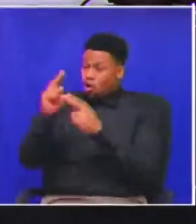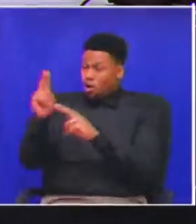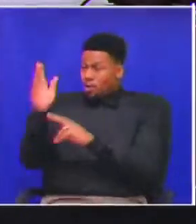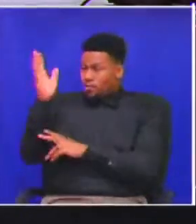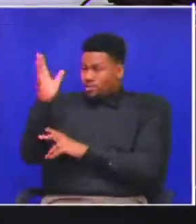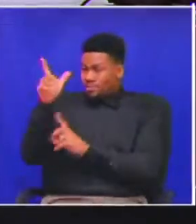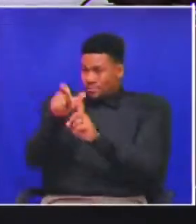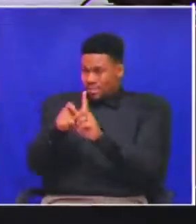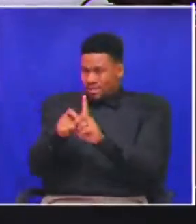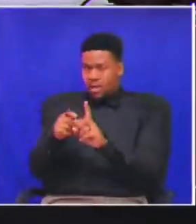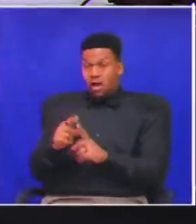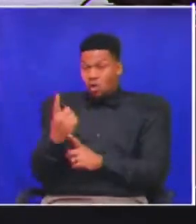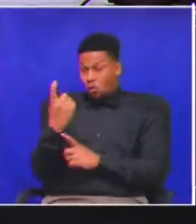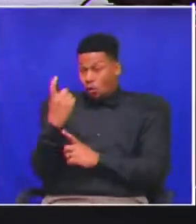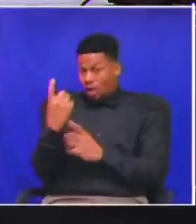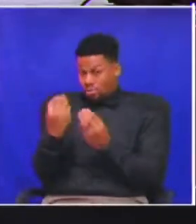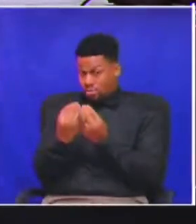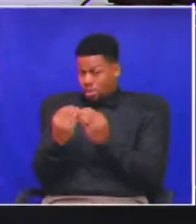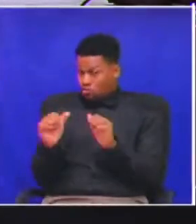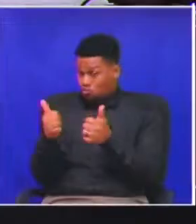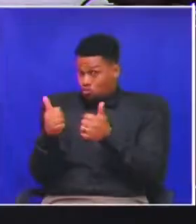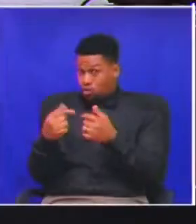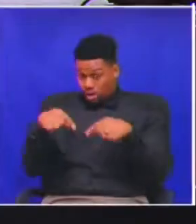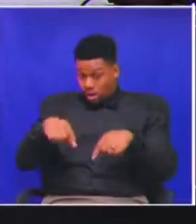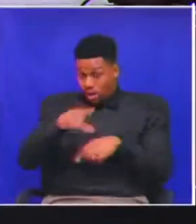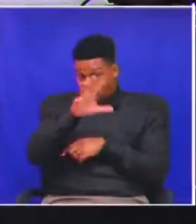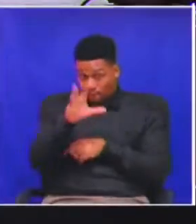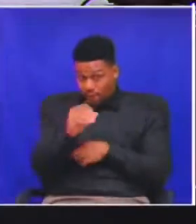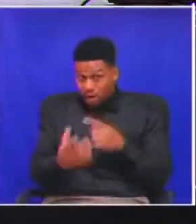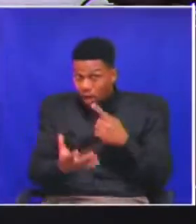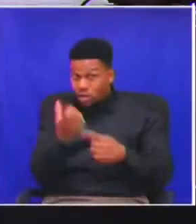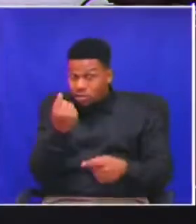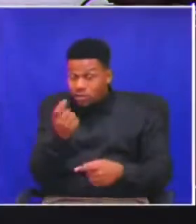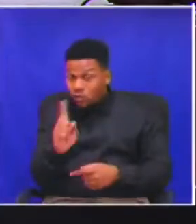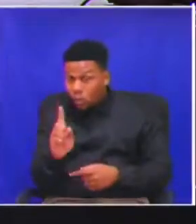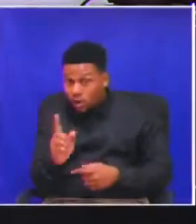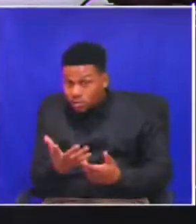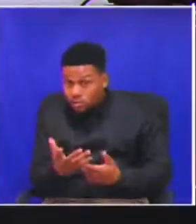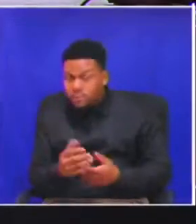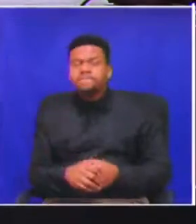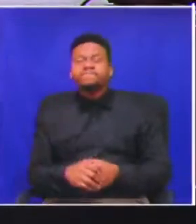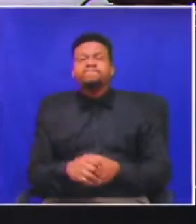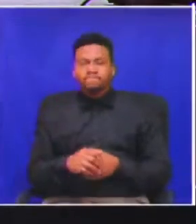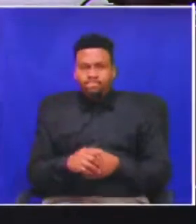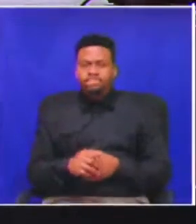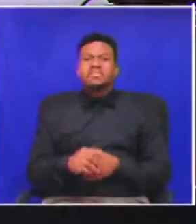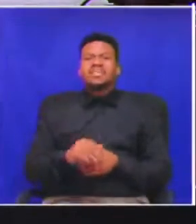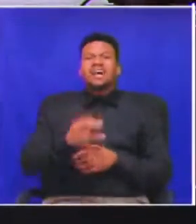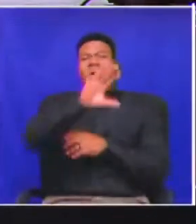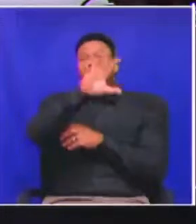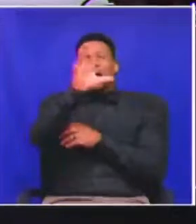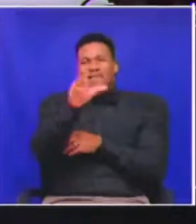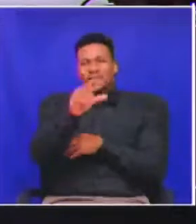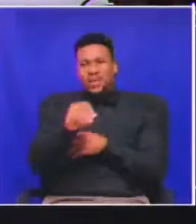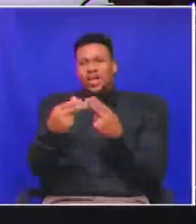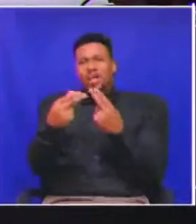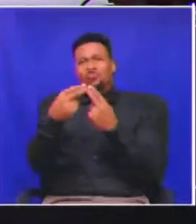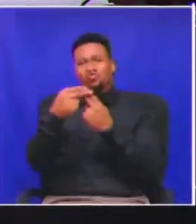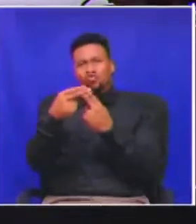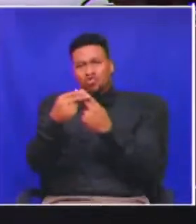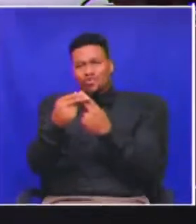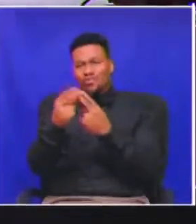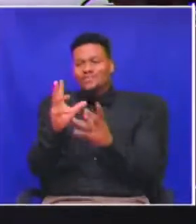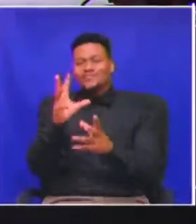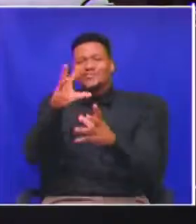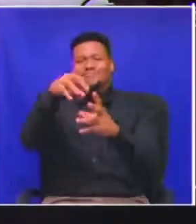been able to achieve as Africa is to get the African Union to be a member of the